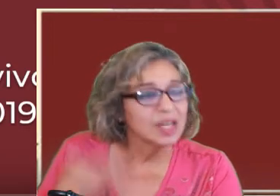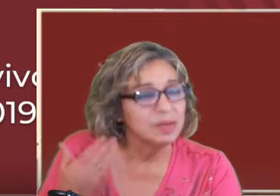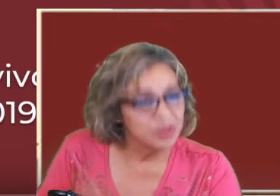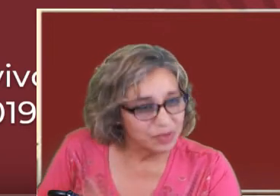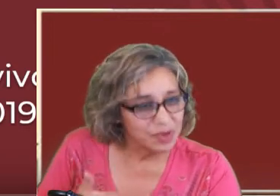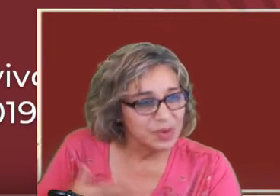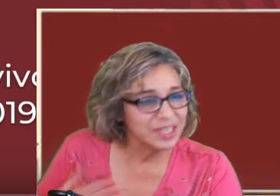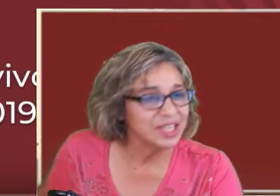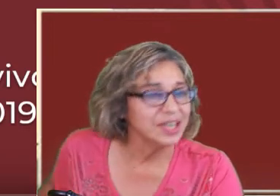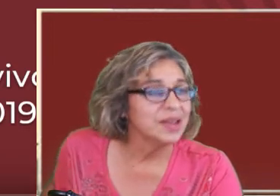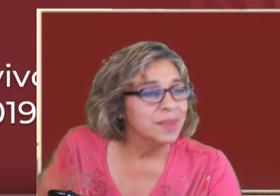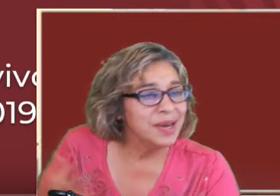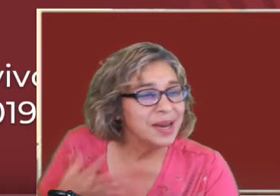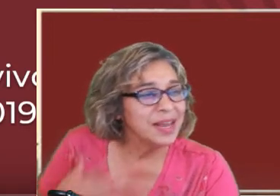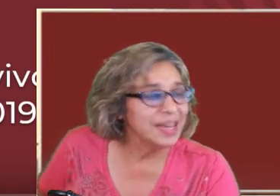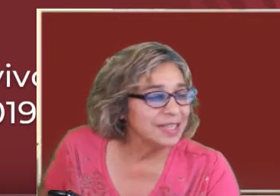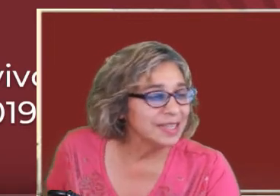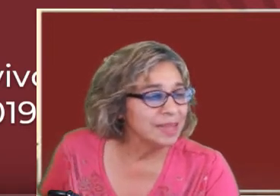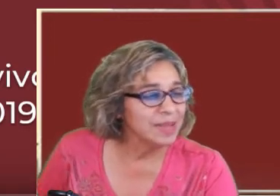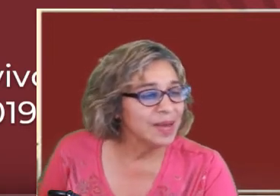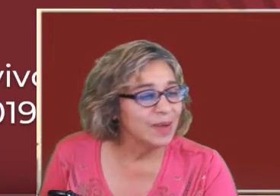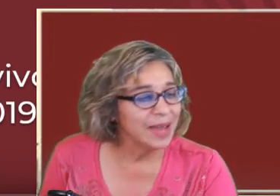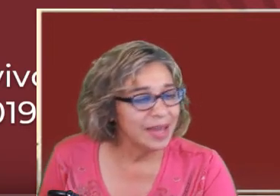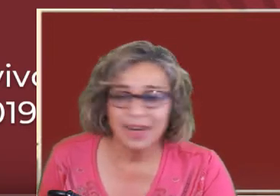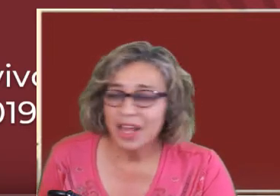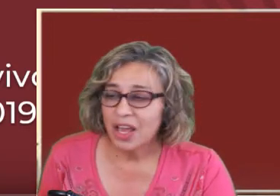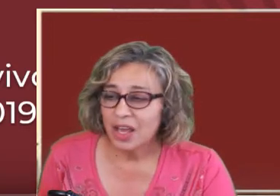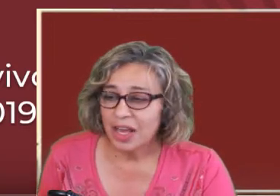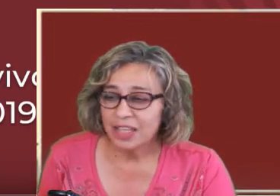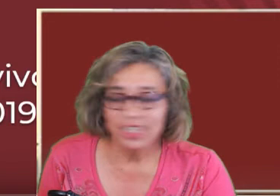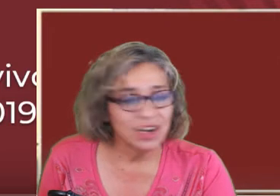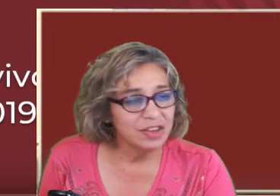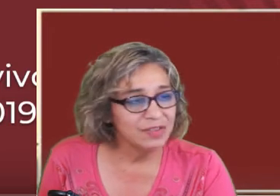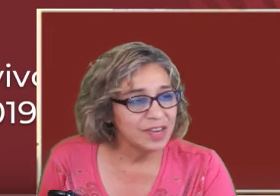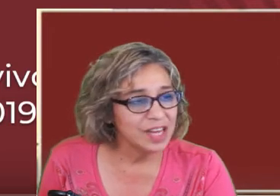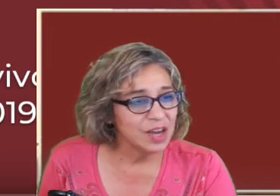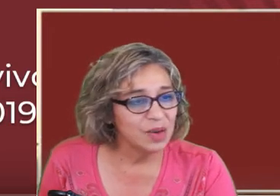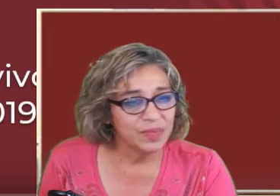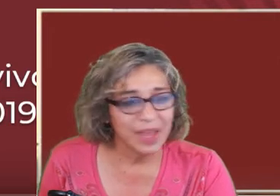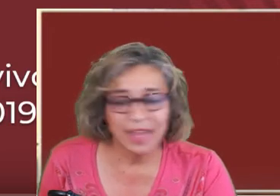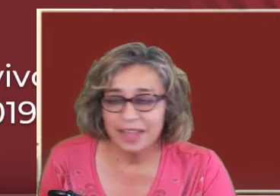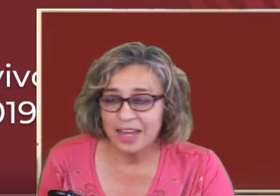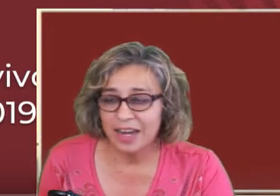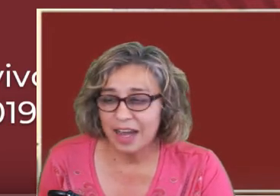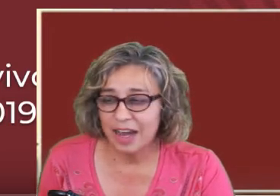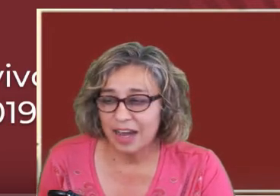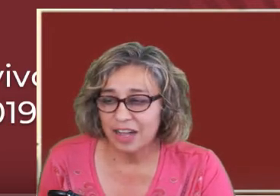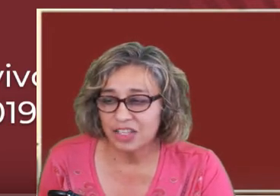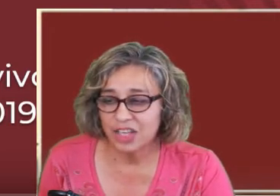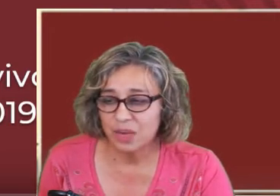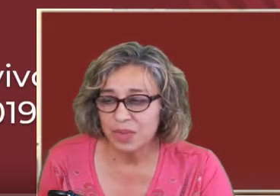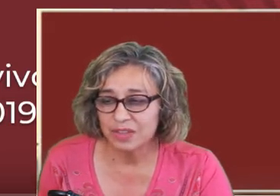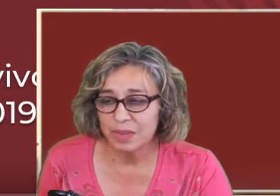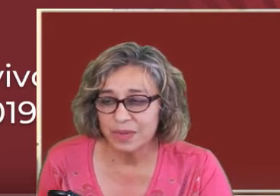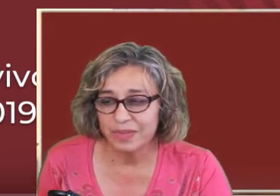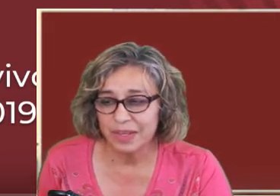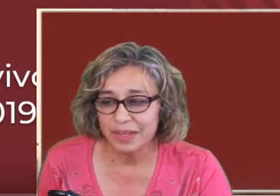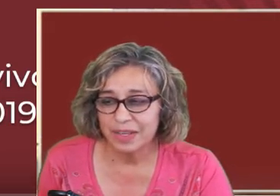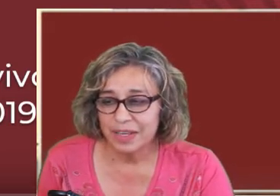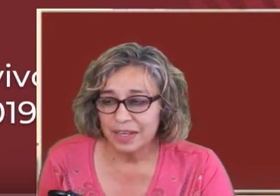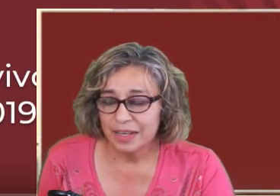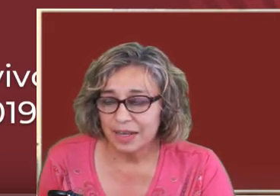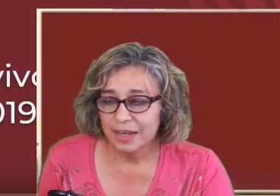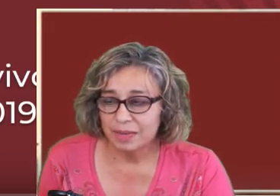it'll come to fruition. But in any case, let me go ahead and start the video, and then I'll share with you some of